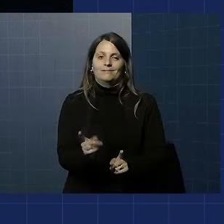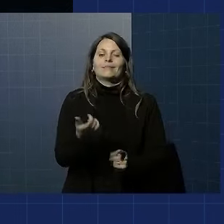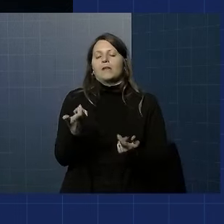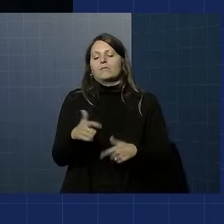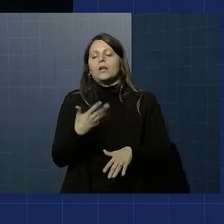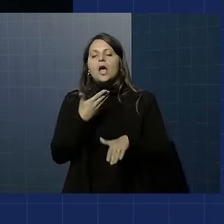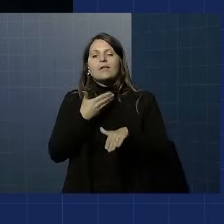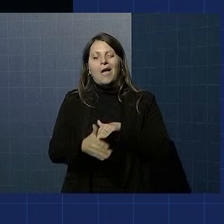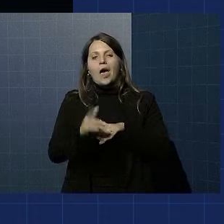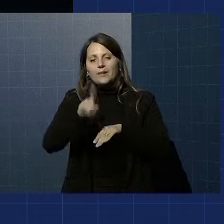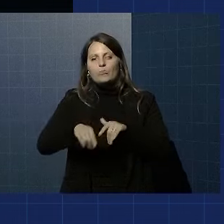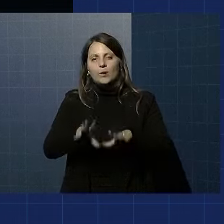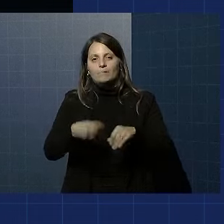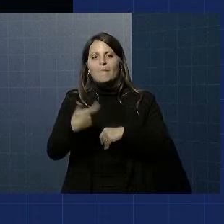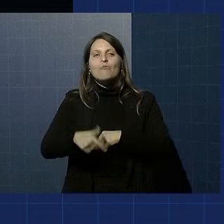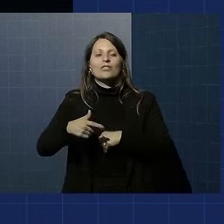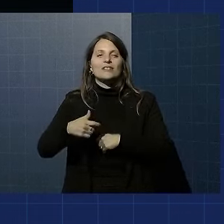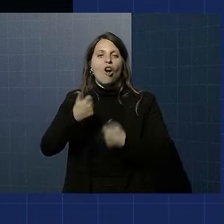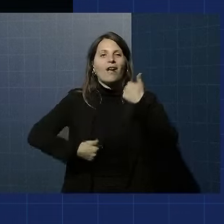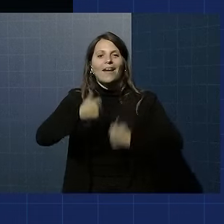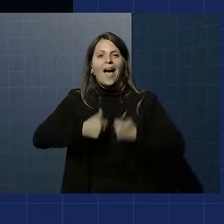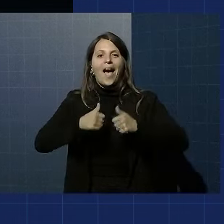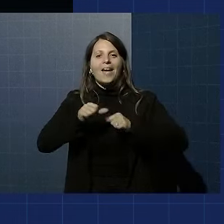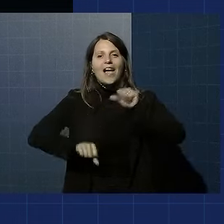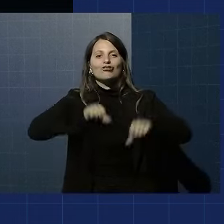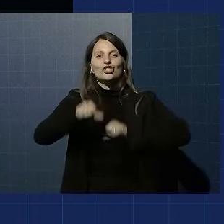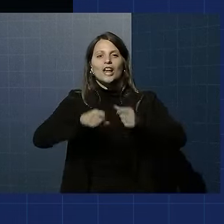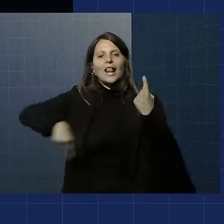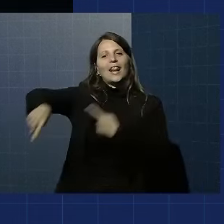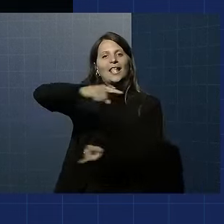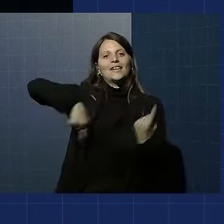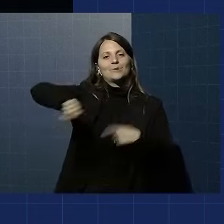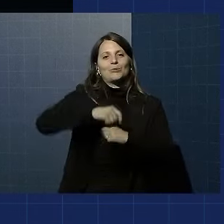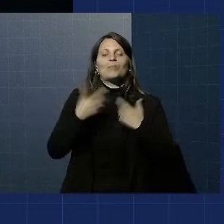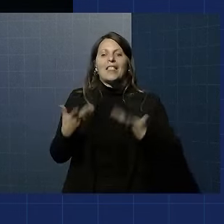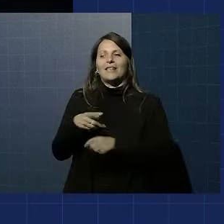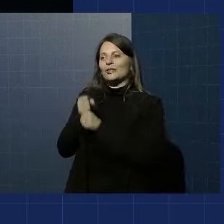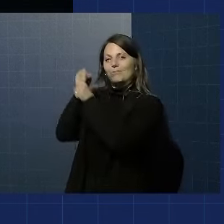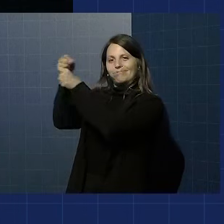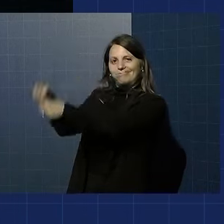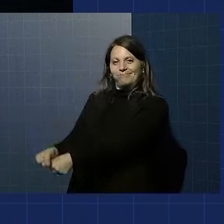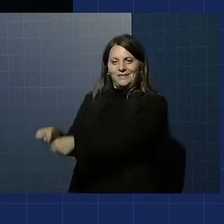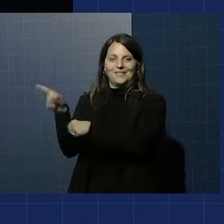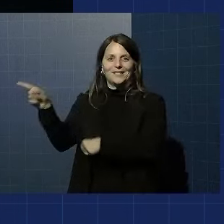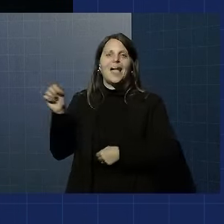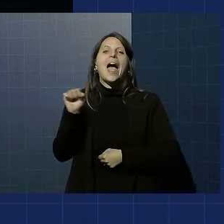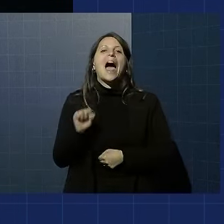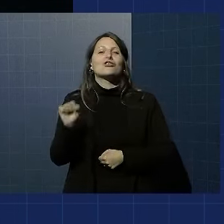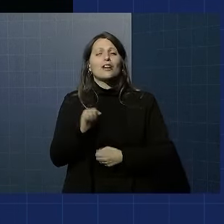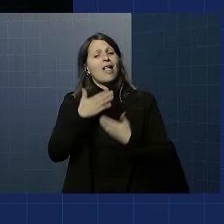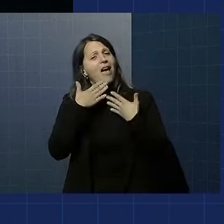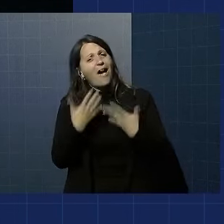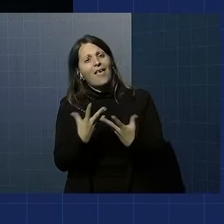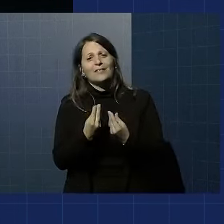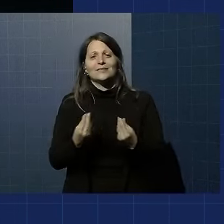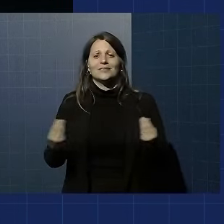causa della gara ciclistica, quindi cedo molto volentieri la parola alla nostra relatrice. Angelique, thank you very much for